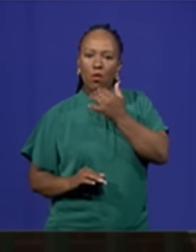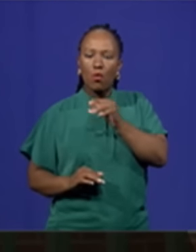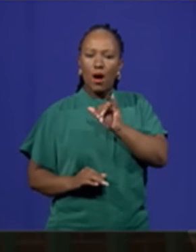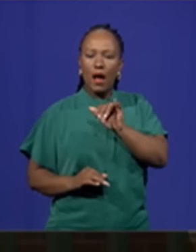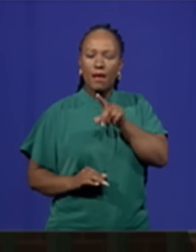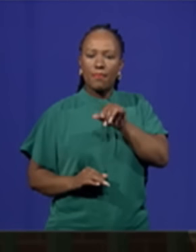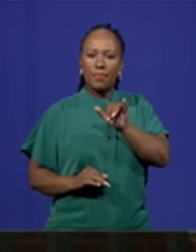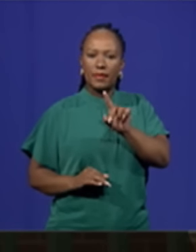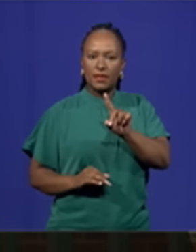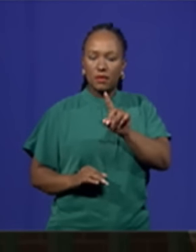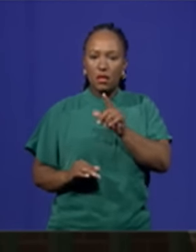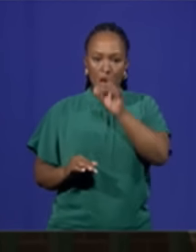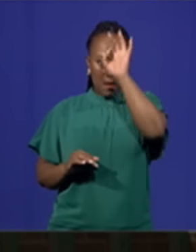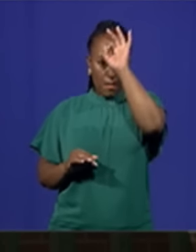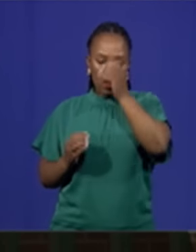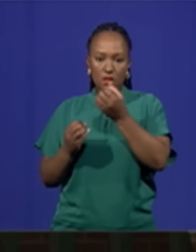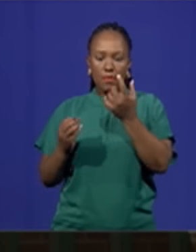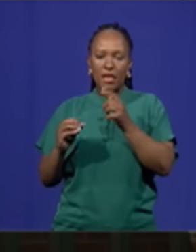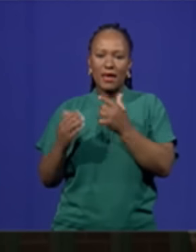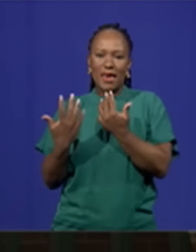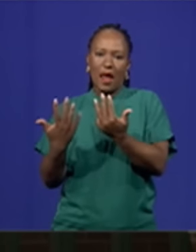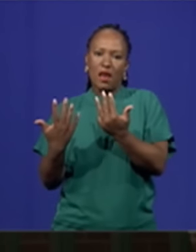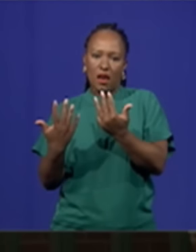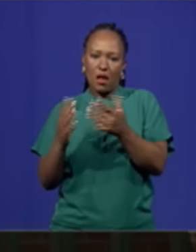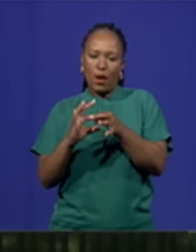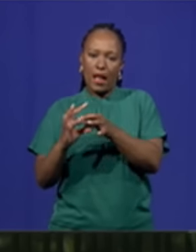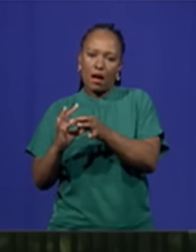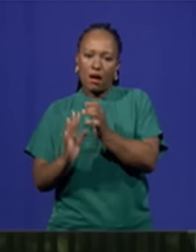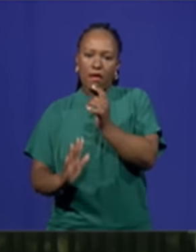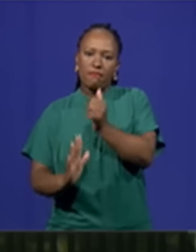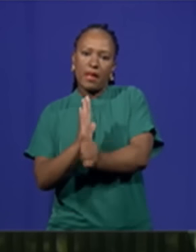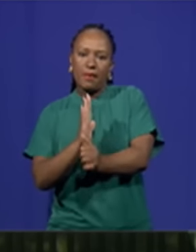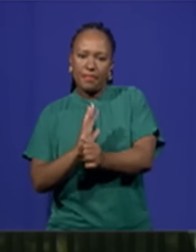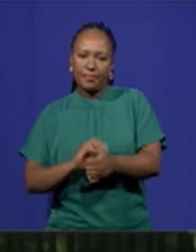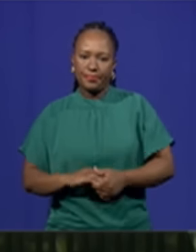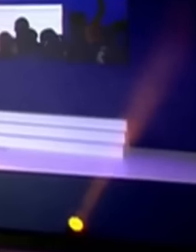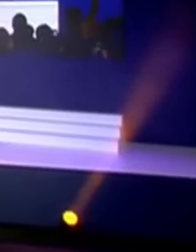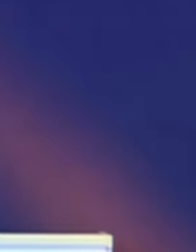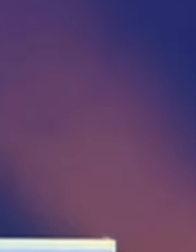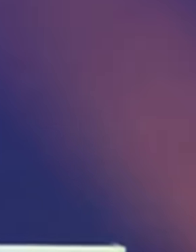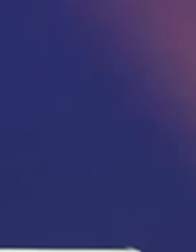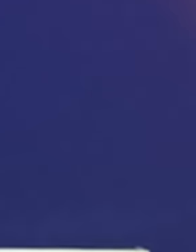Go tshwerwe mapodisi a le robongwe a wa golagangwang le polao.